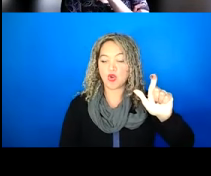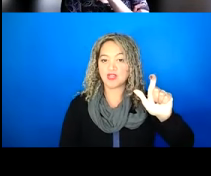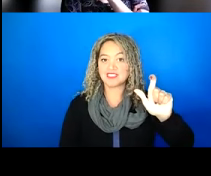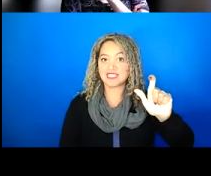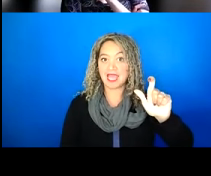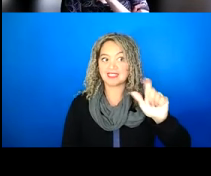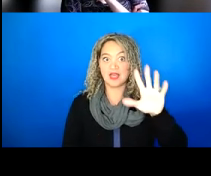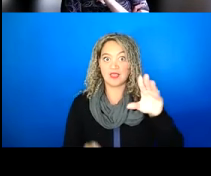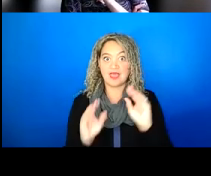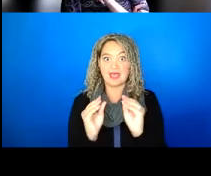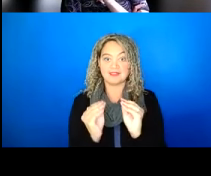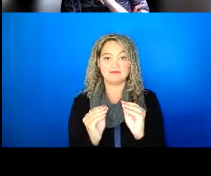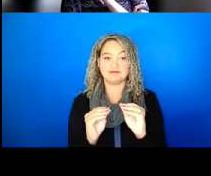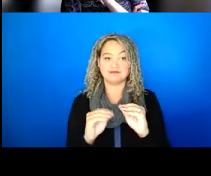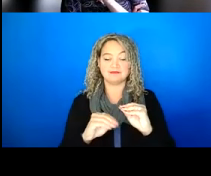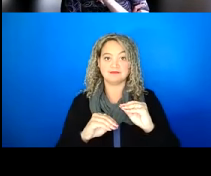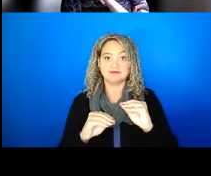was gustatory,